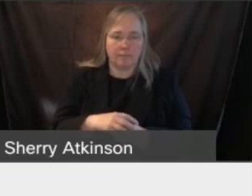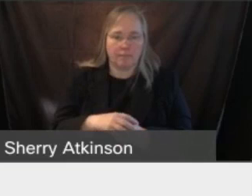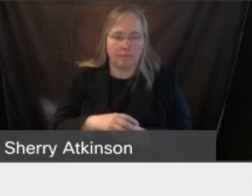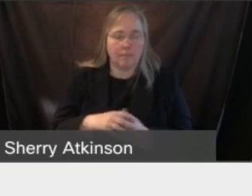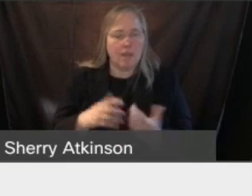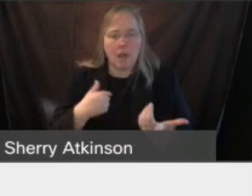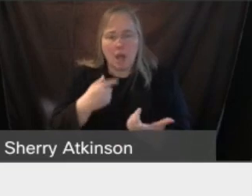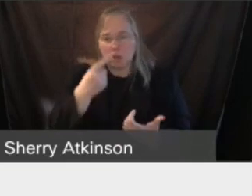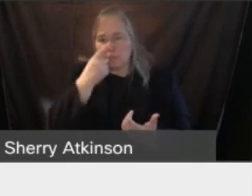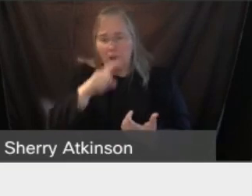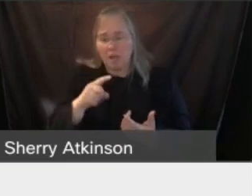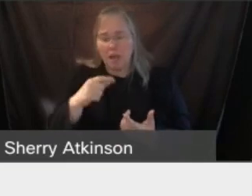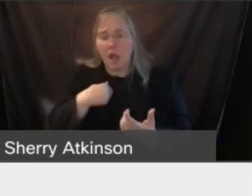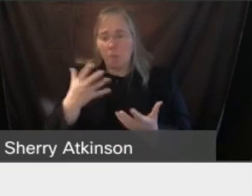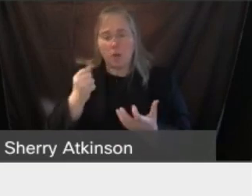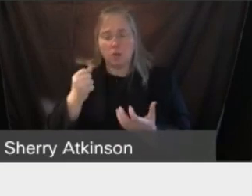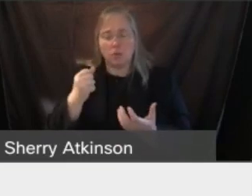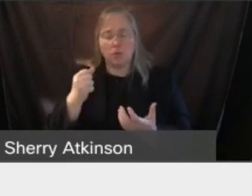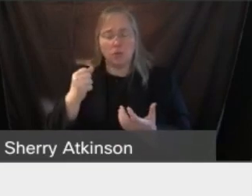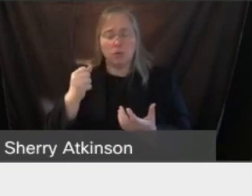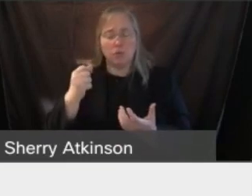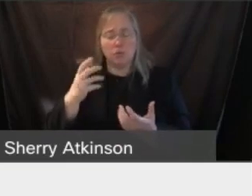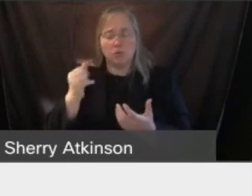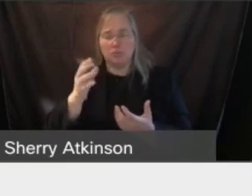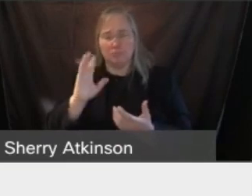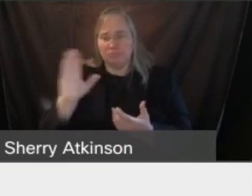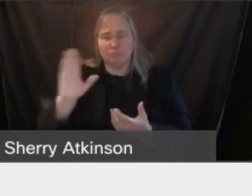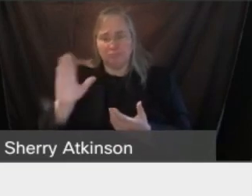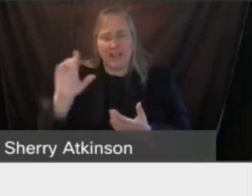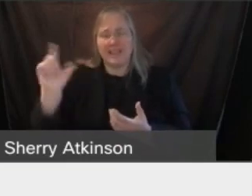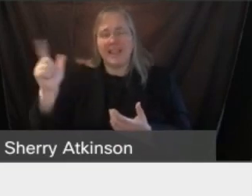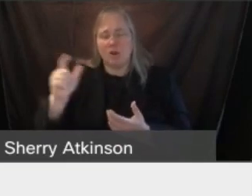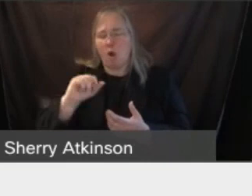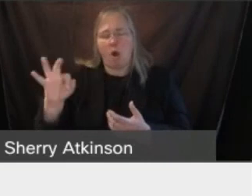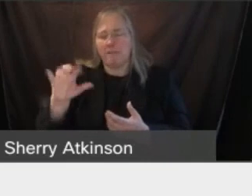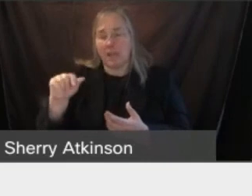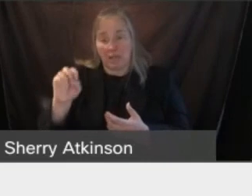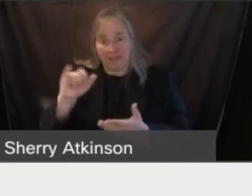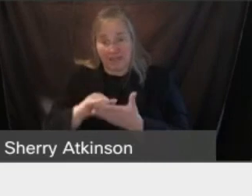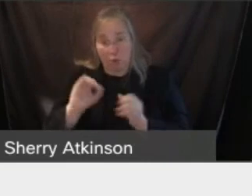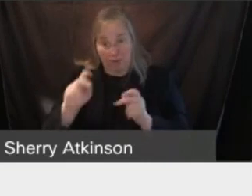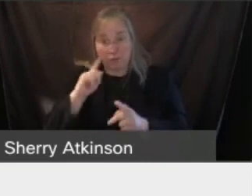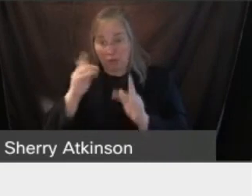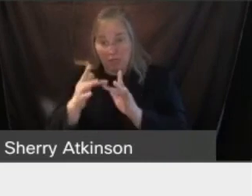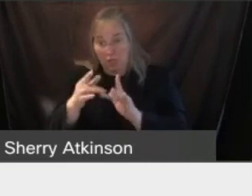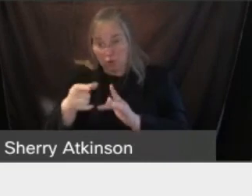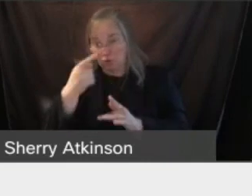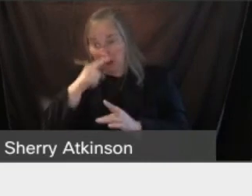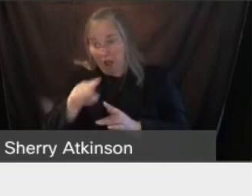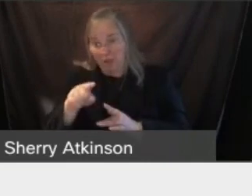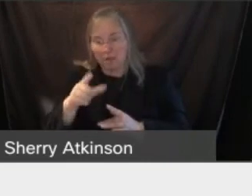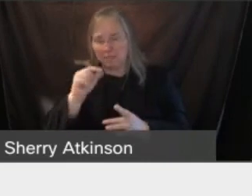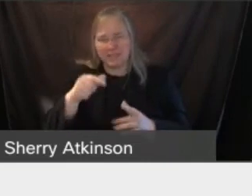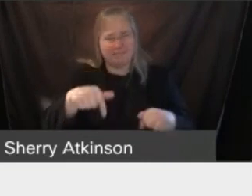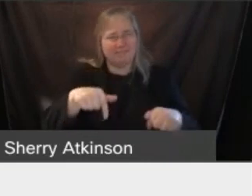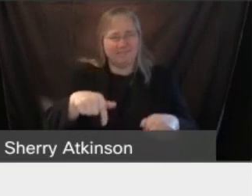little bit about your perception there, because I'm hearing different things in that county that I don't want to take. Would that be acceptable? Oh, absolutely. Sure. Happy to